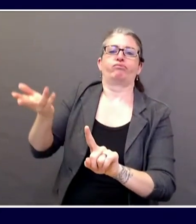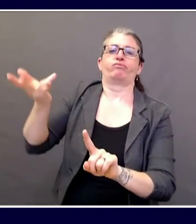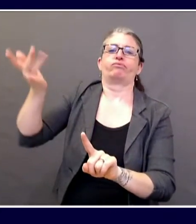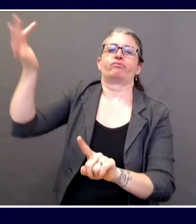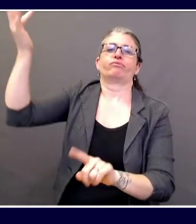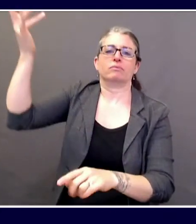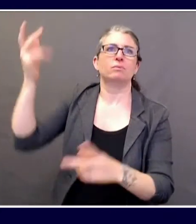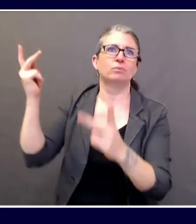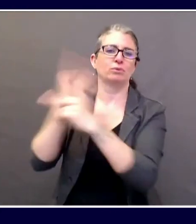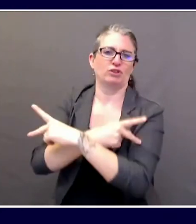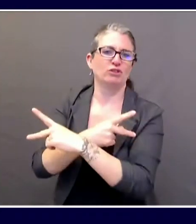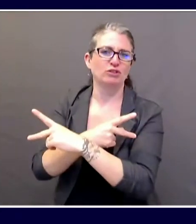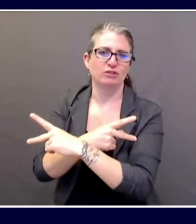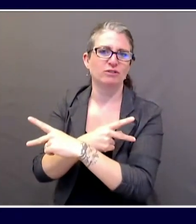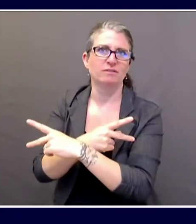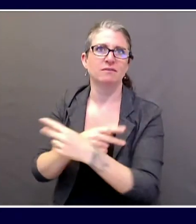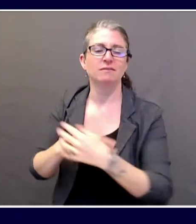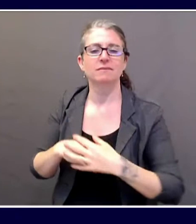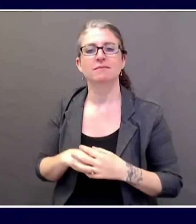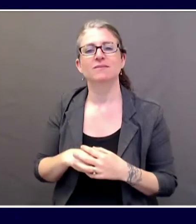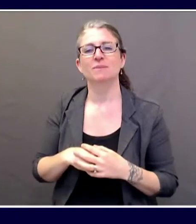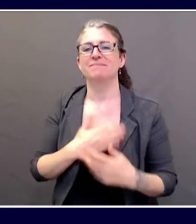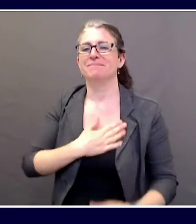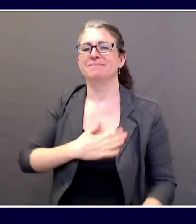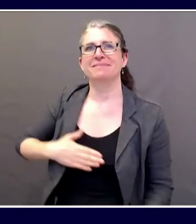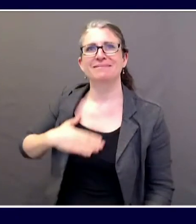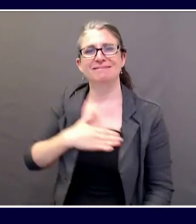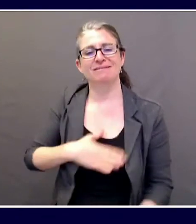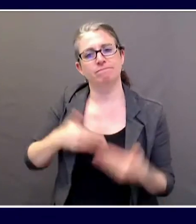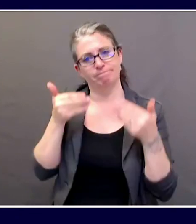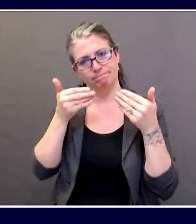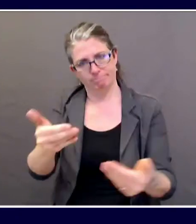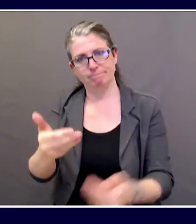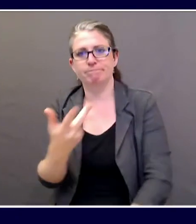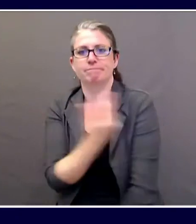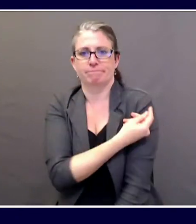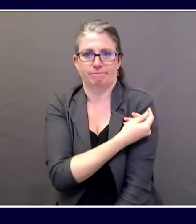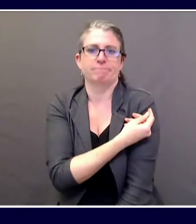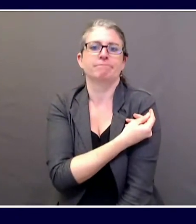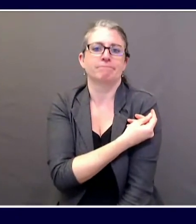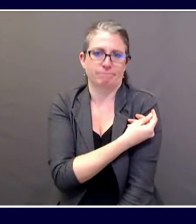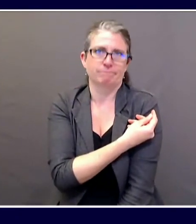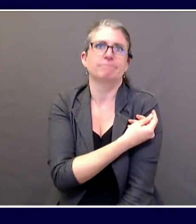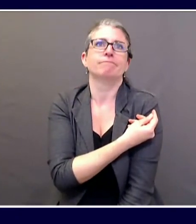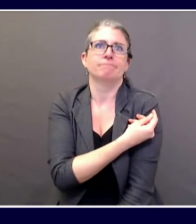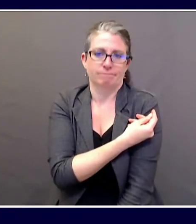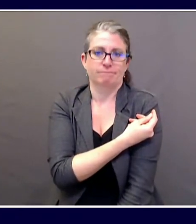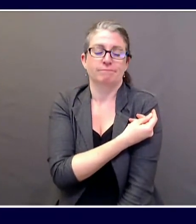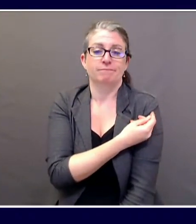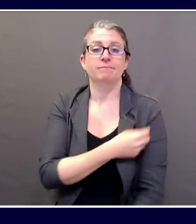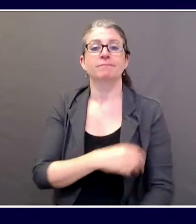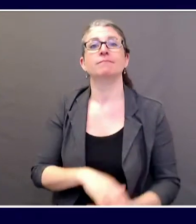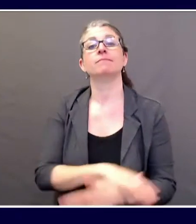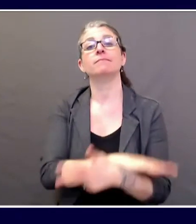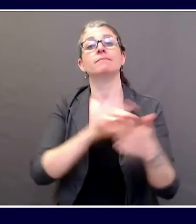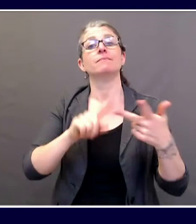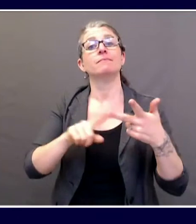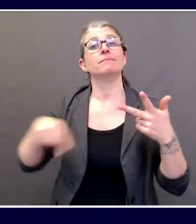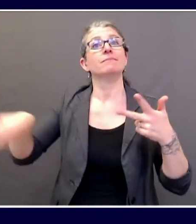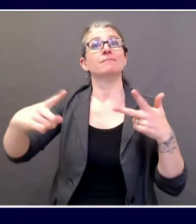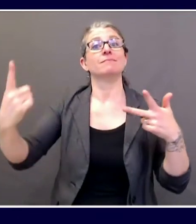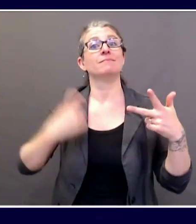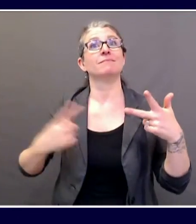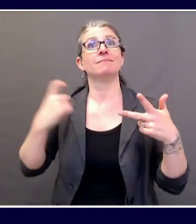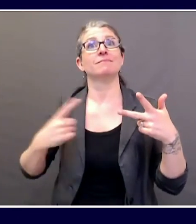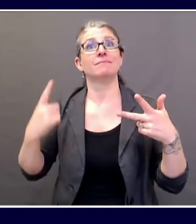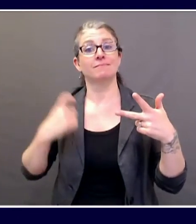And finally, a question that's been coming up now with increasing frequency, which is, do I need a vaccine if I've